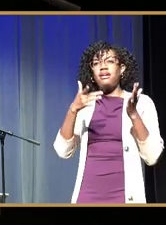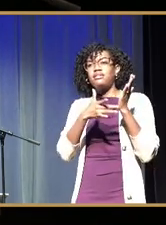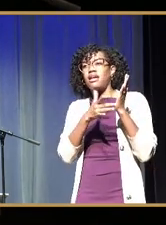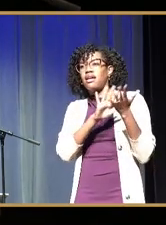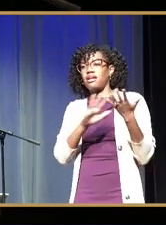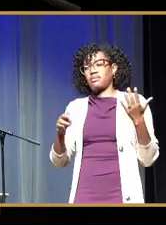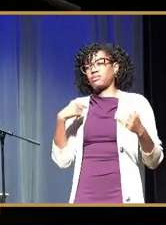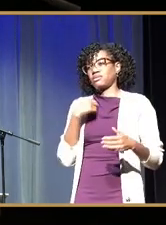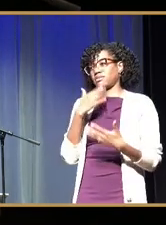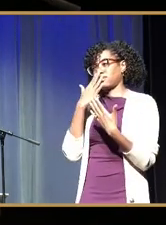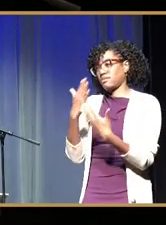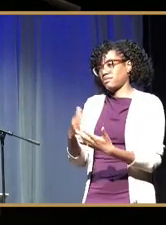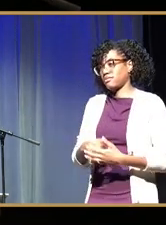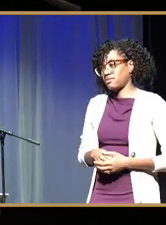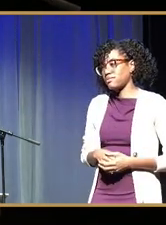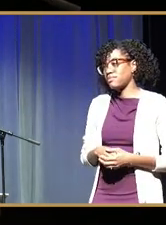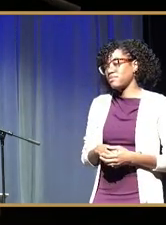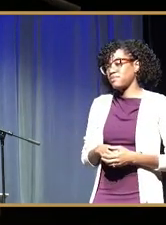Thank you.